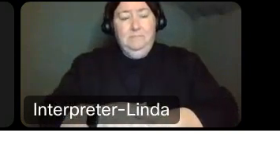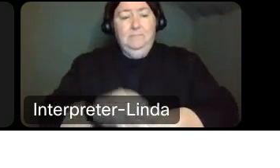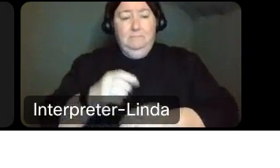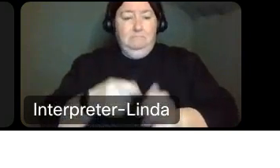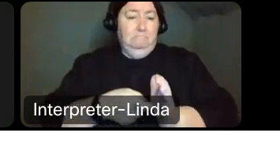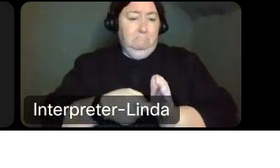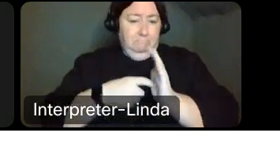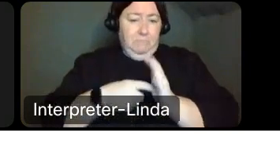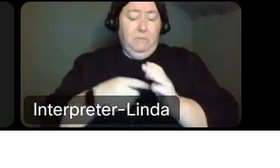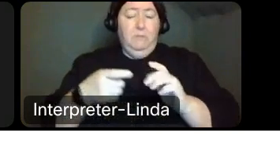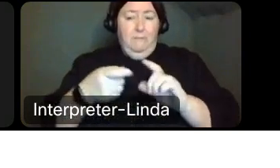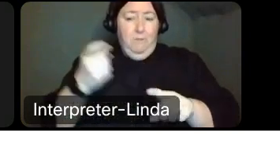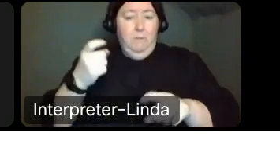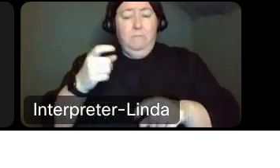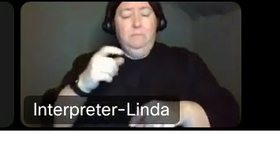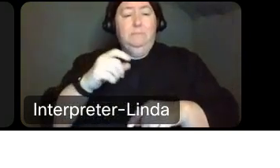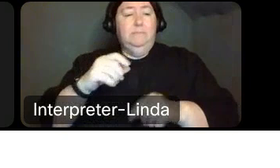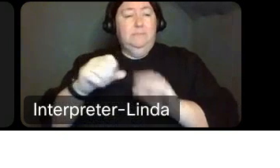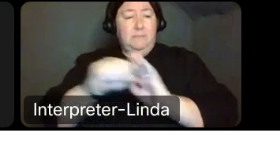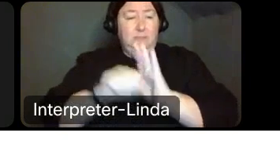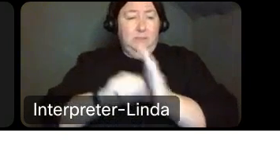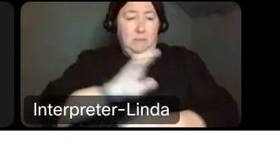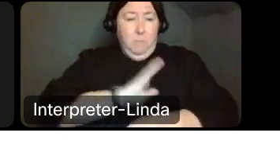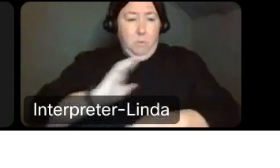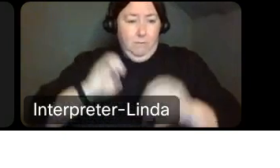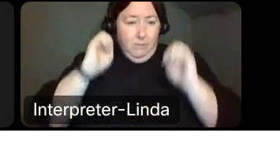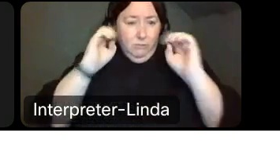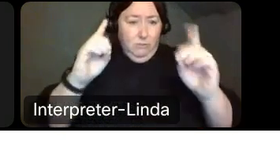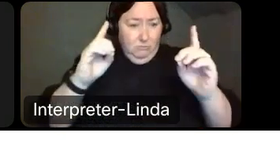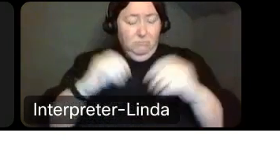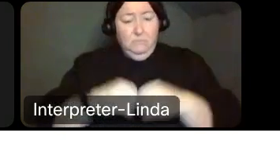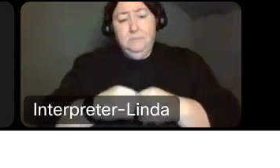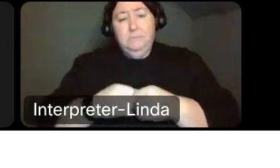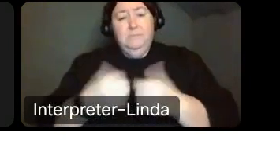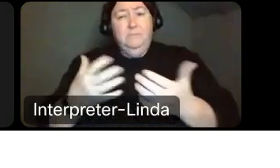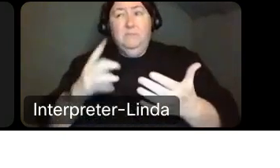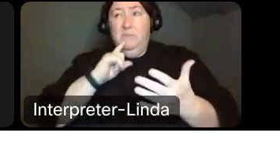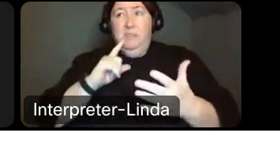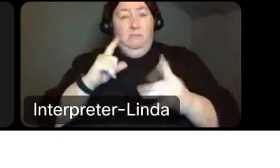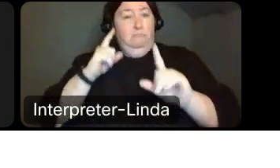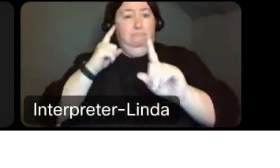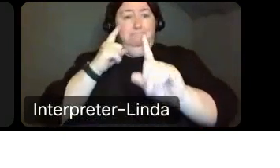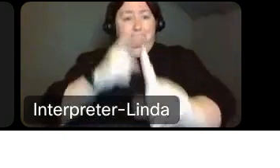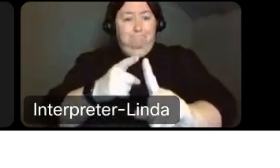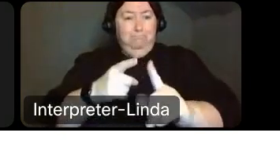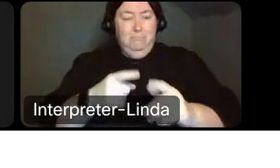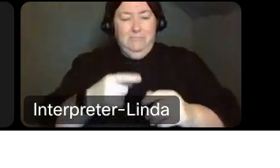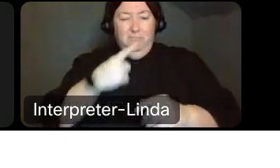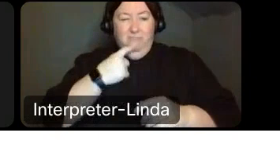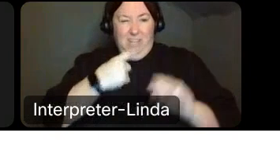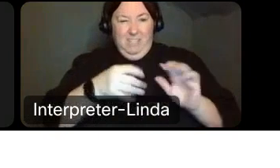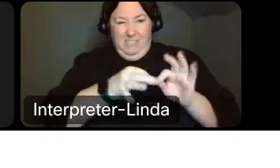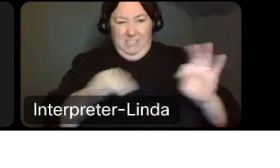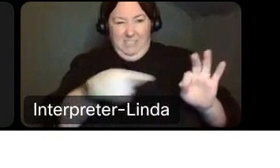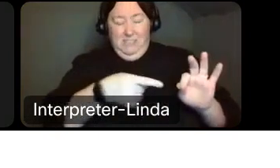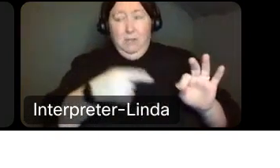mandated by the State Board of Education, and the goal overall, as I have in red here, is the hopes